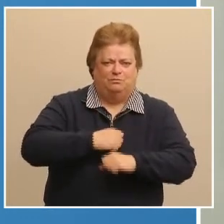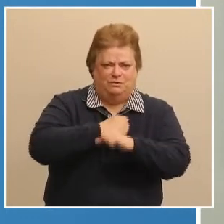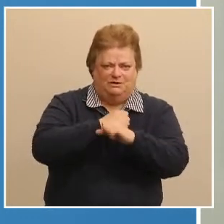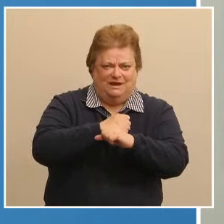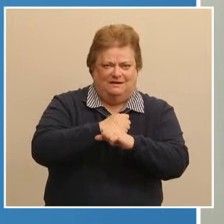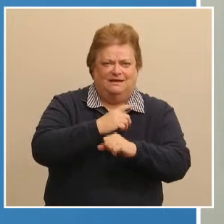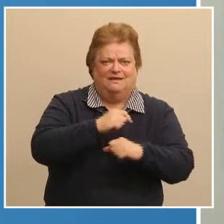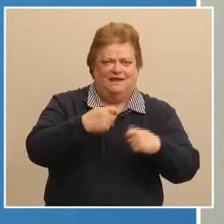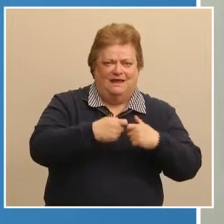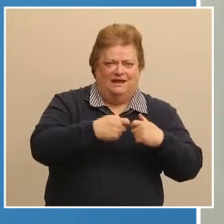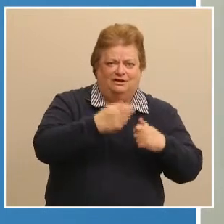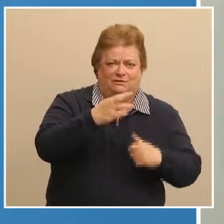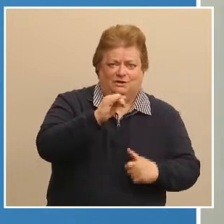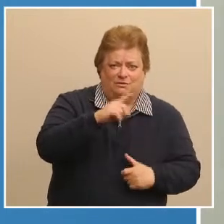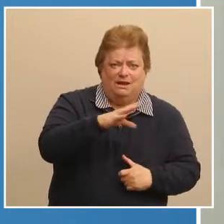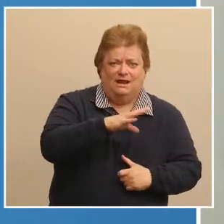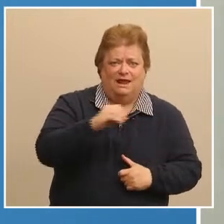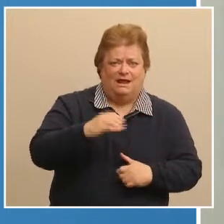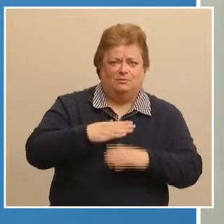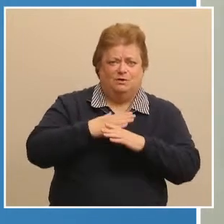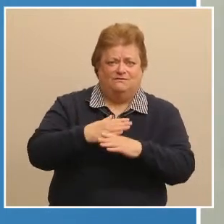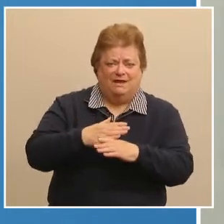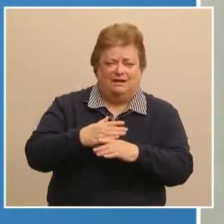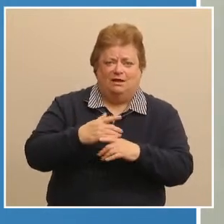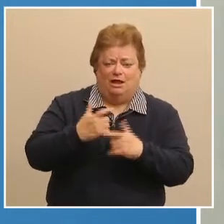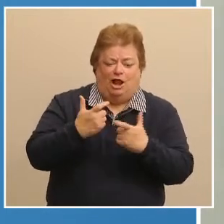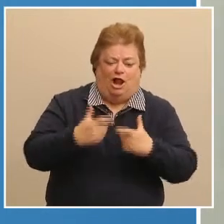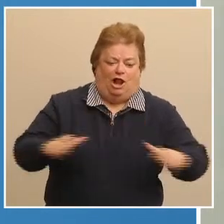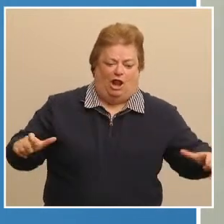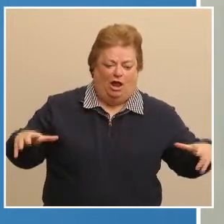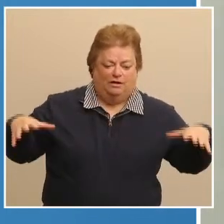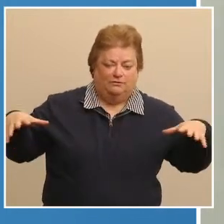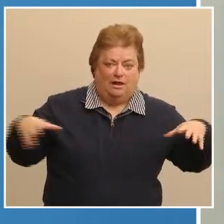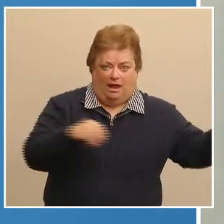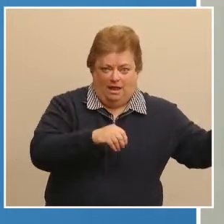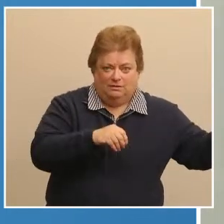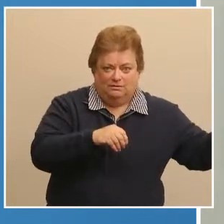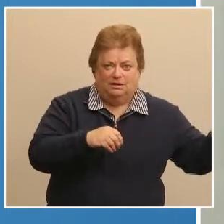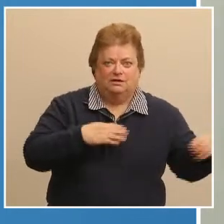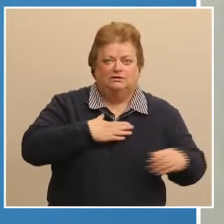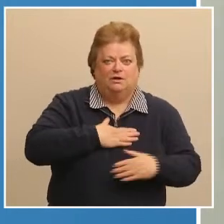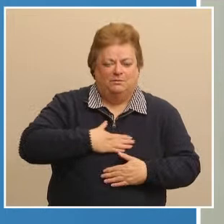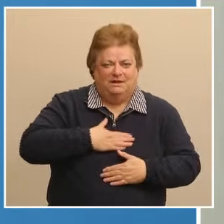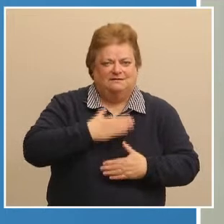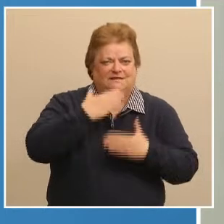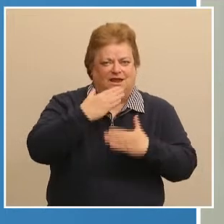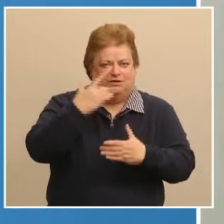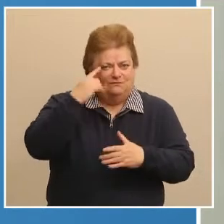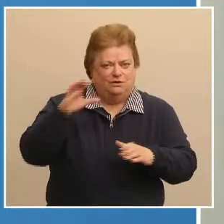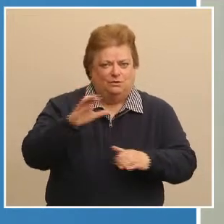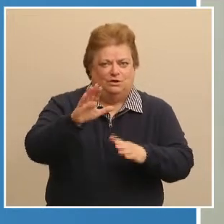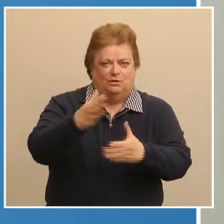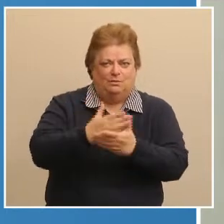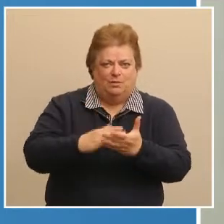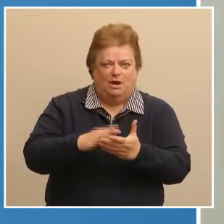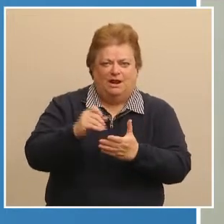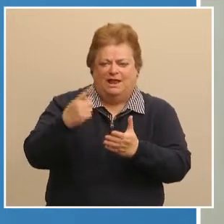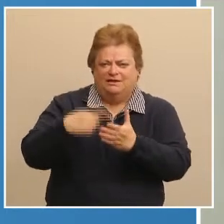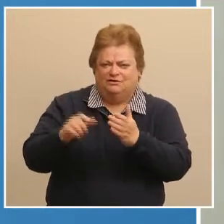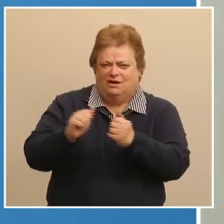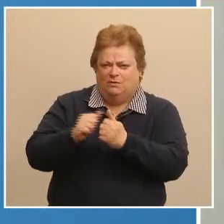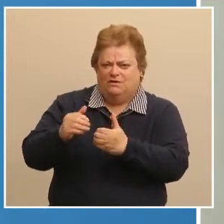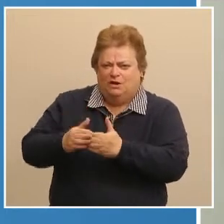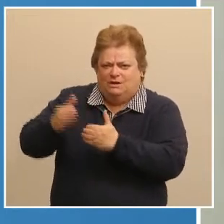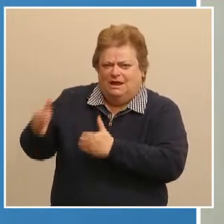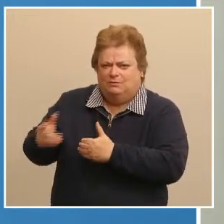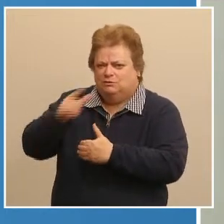of the electric grid and to prevent large-scale blackouts. Thank you for doing your part, and please consider checking in with your neighbors